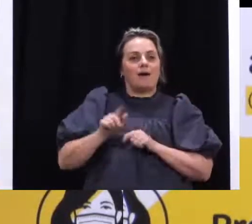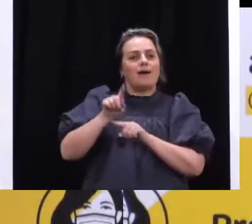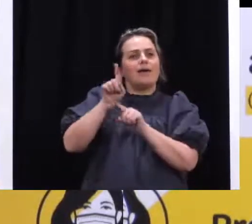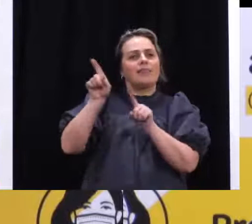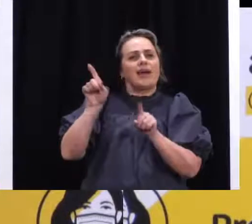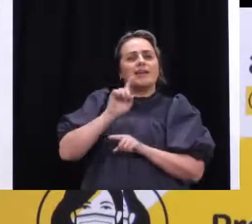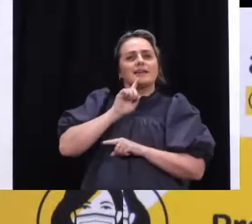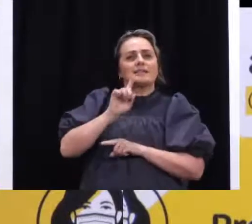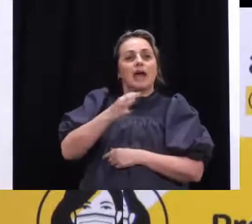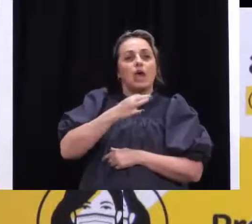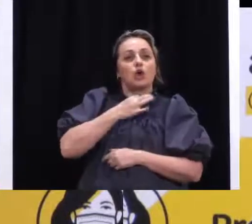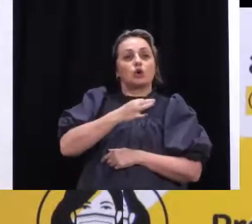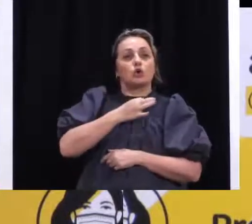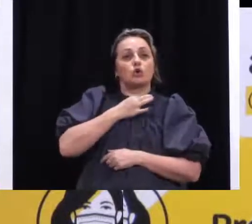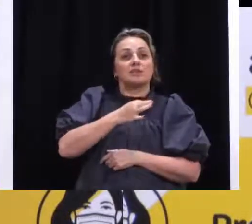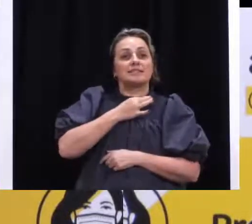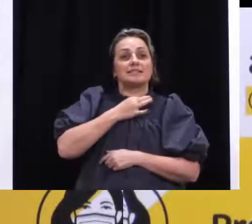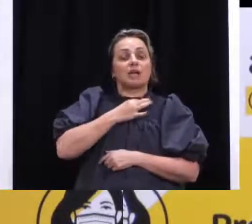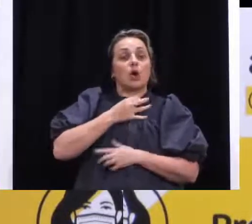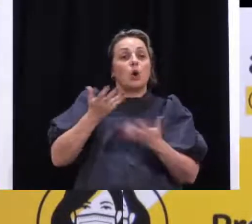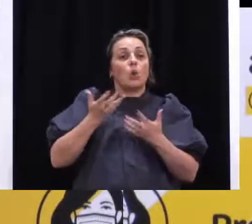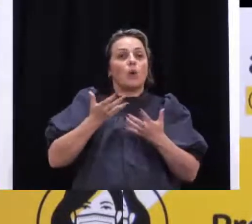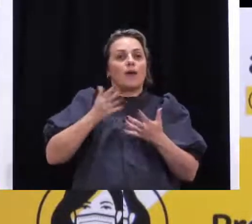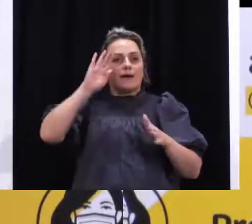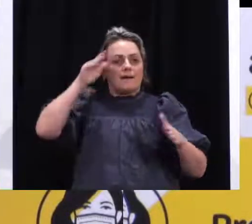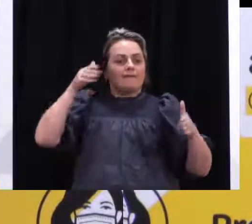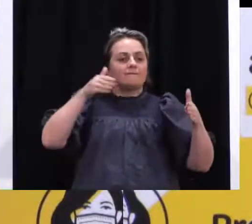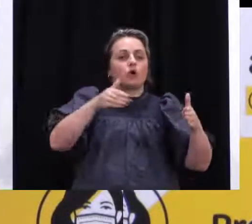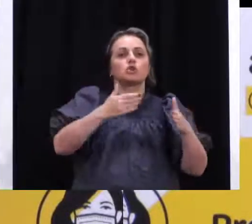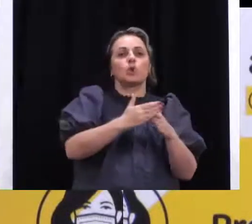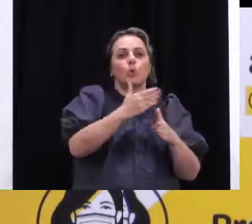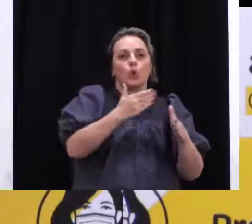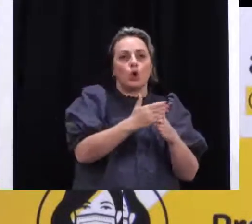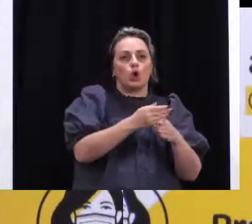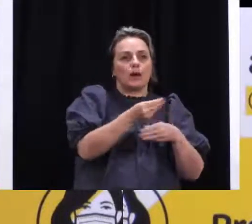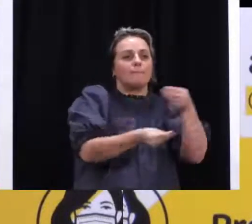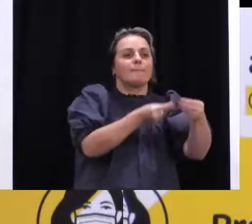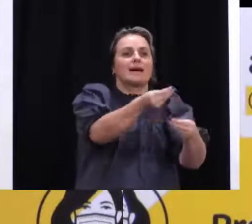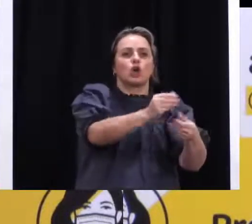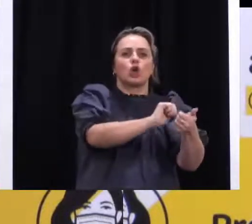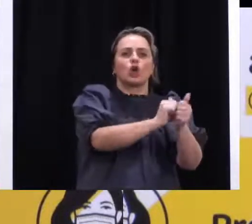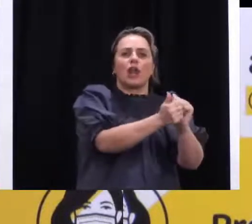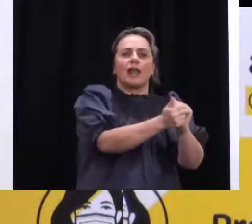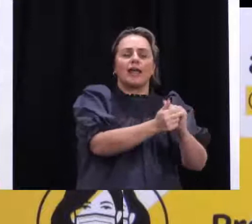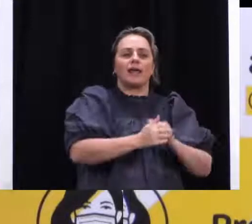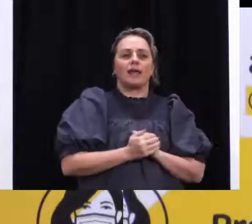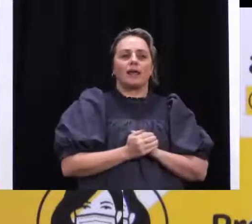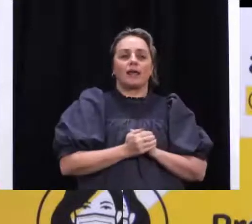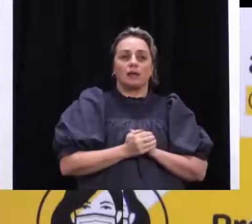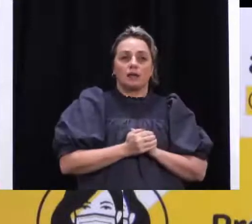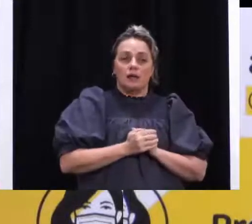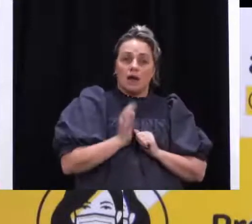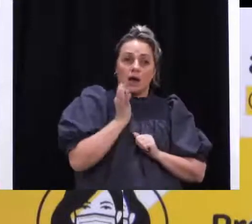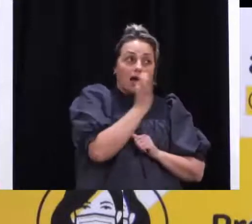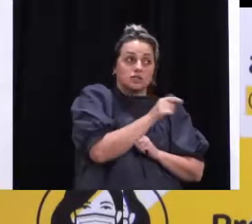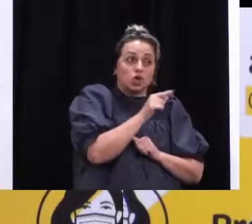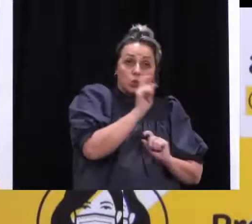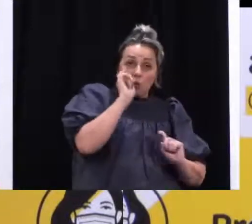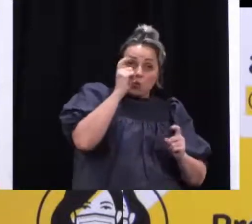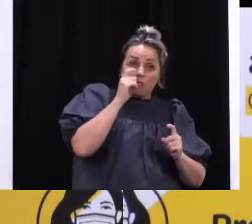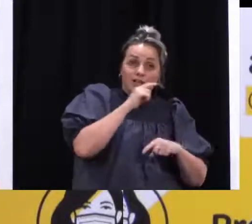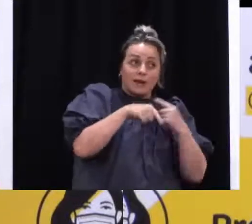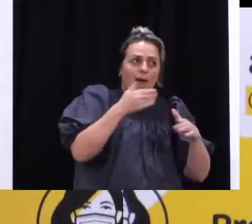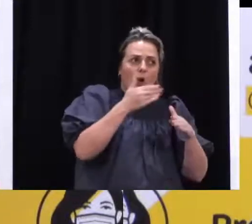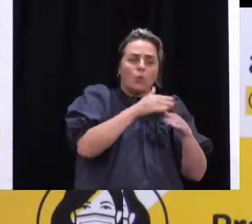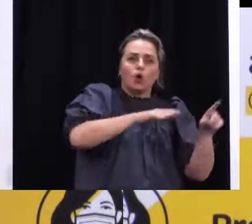could happen at essential workplaces and therefore cause super spreading events. So I would just ask you, is this also your biggest concern, and therefore how